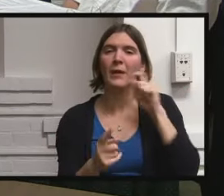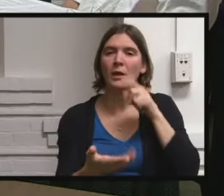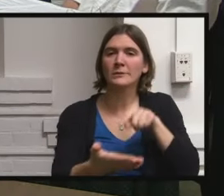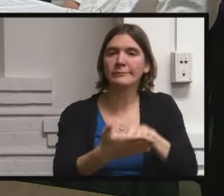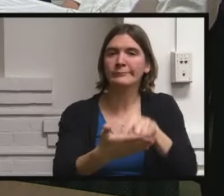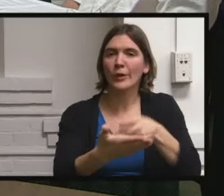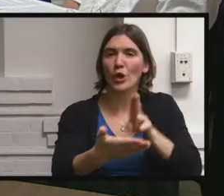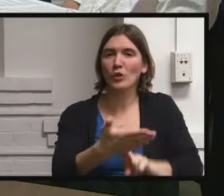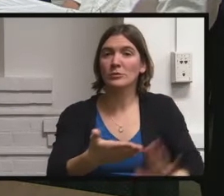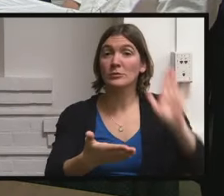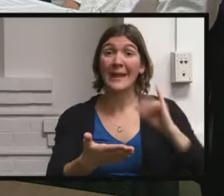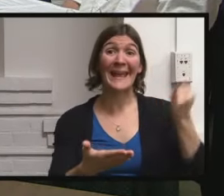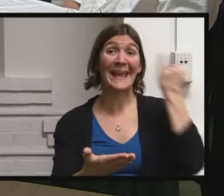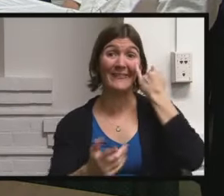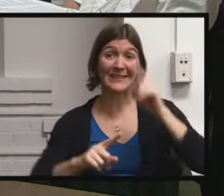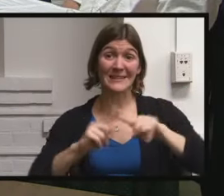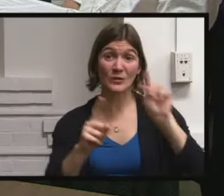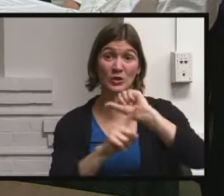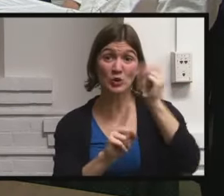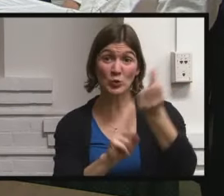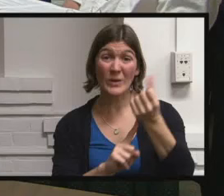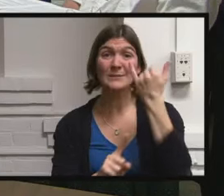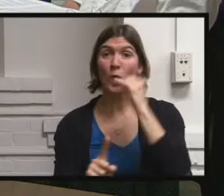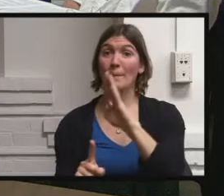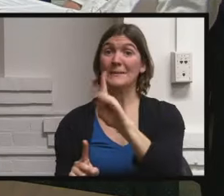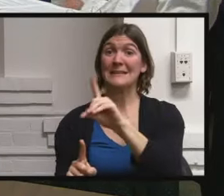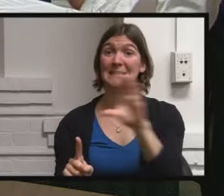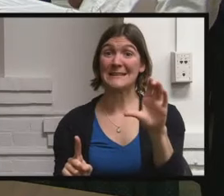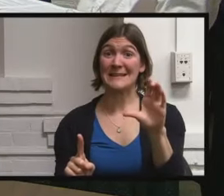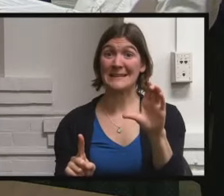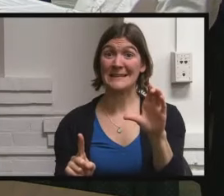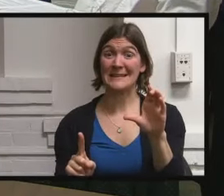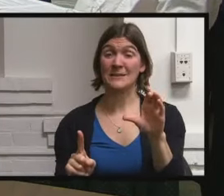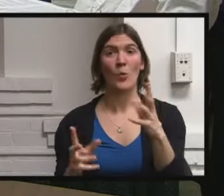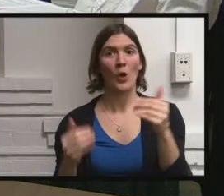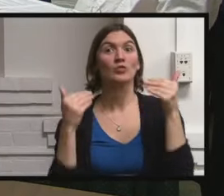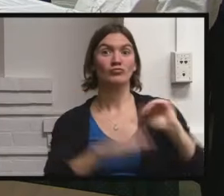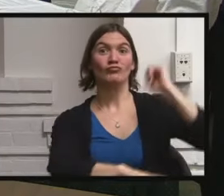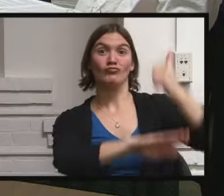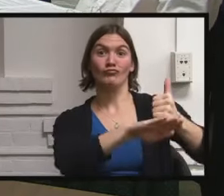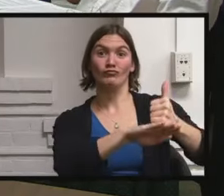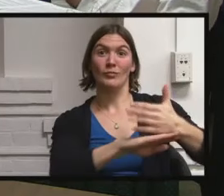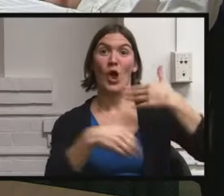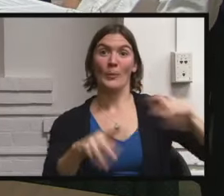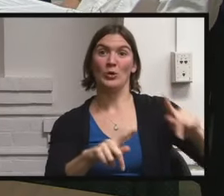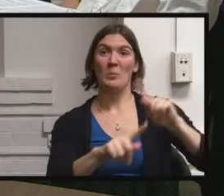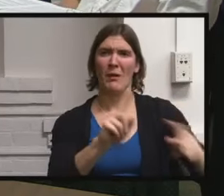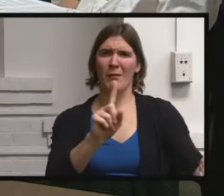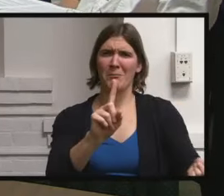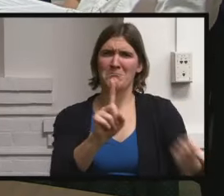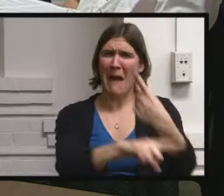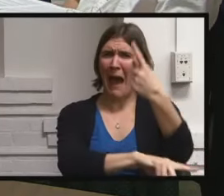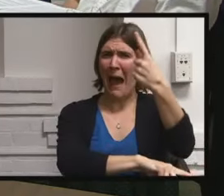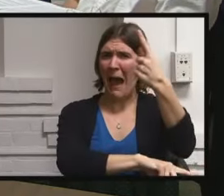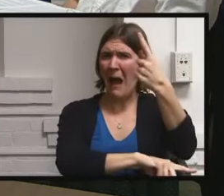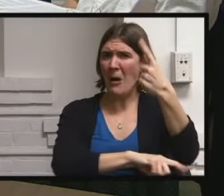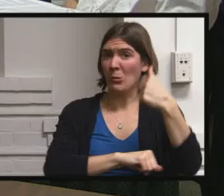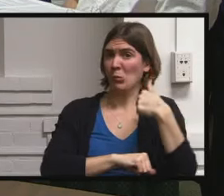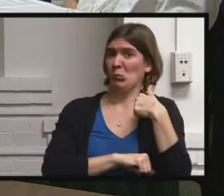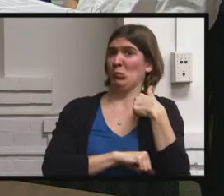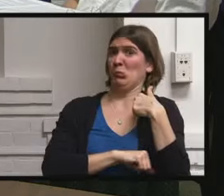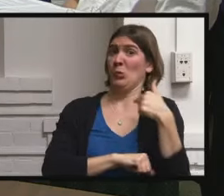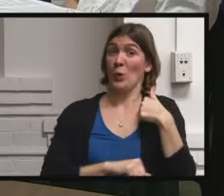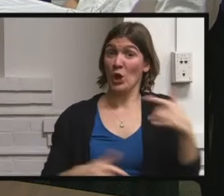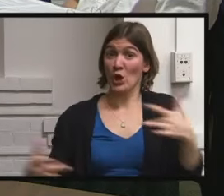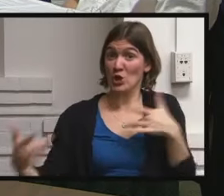Well, if the circumstances were different and BDCC were pursuing something that they viewed as a good opportunity for the community and the development of